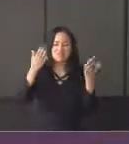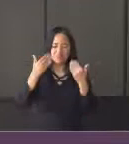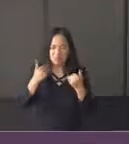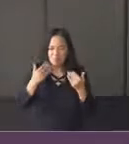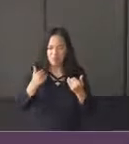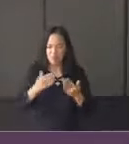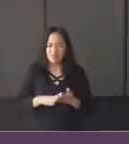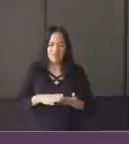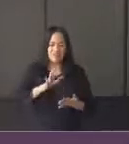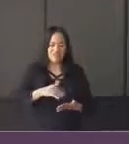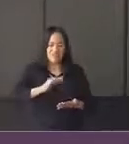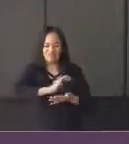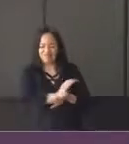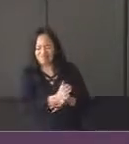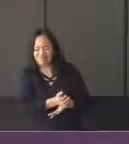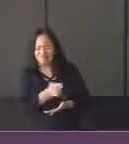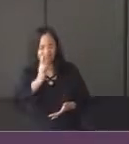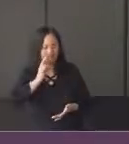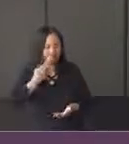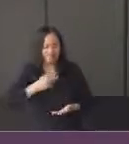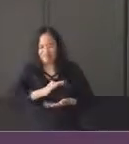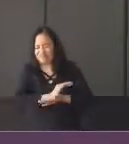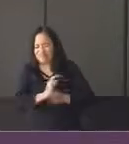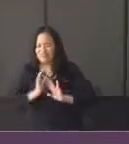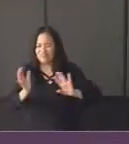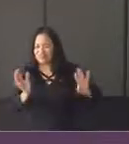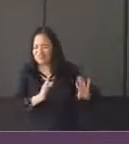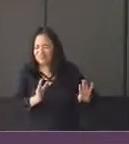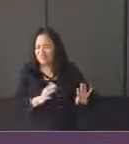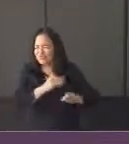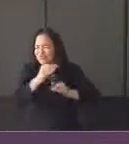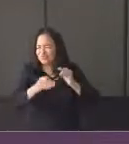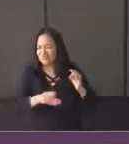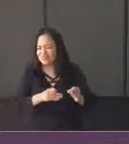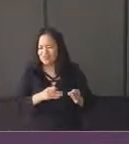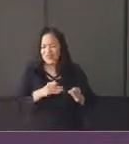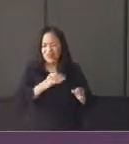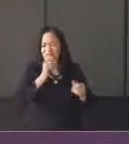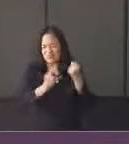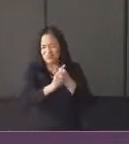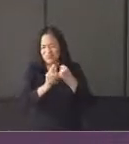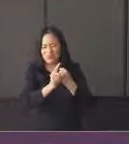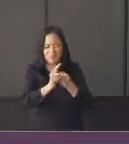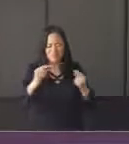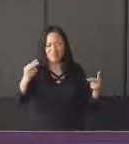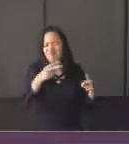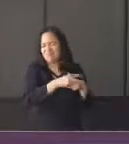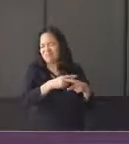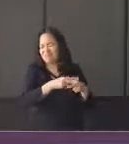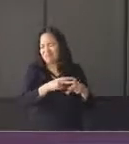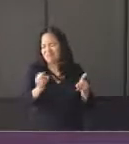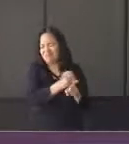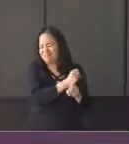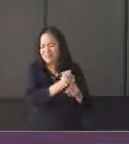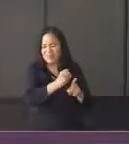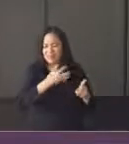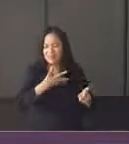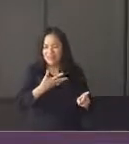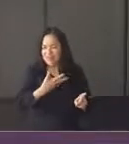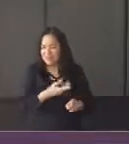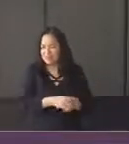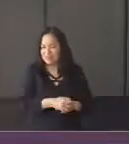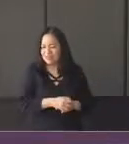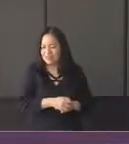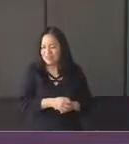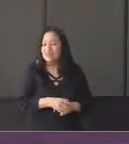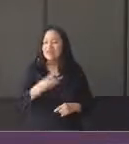rights, and also in xenophobia, in racism, discrimination, and violences they experience, and has produced